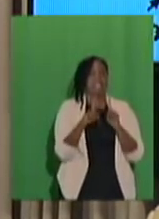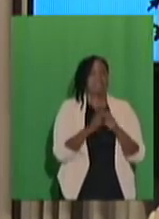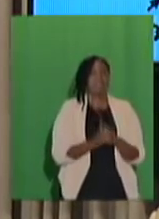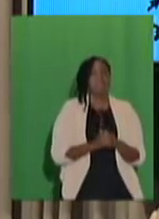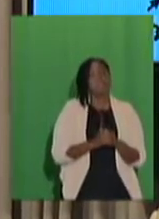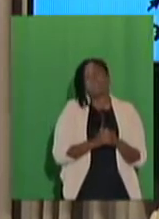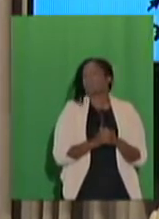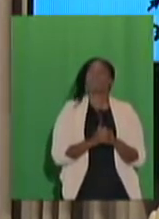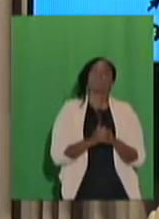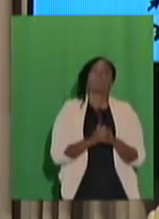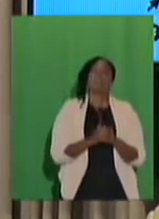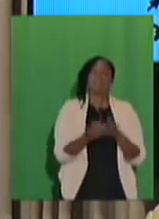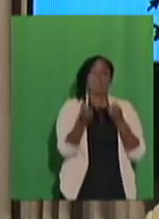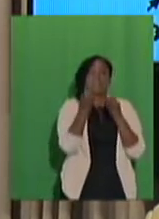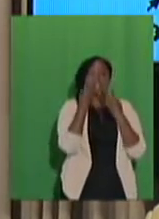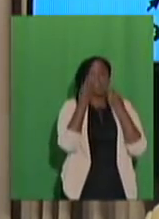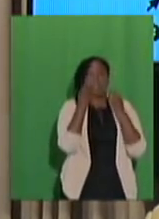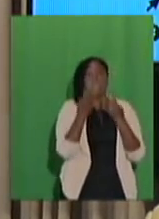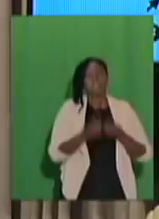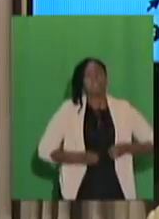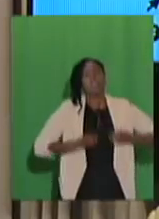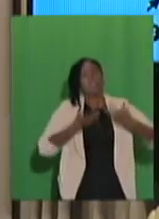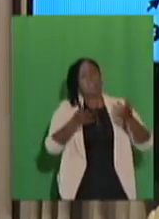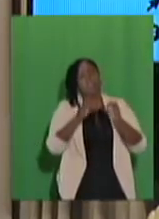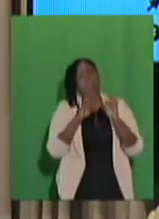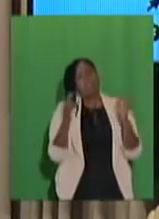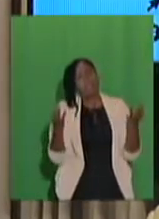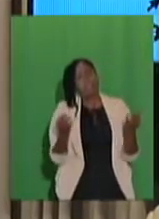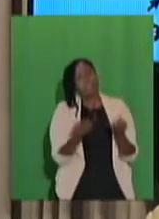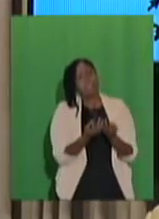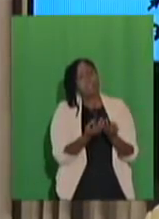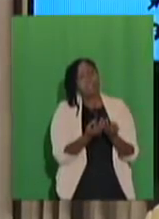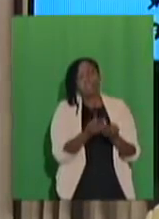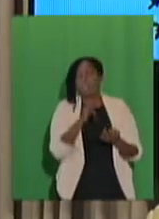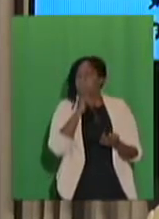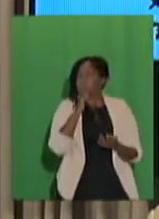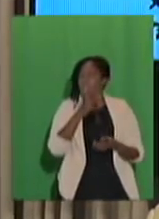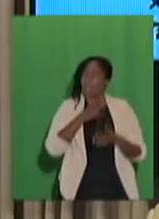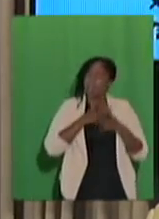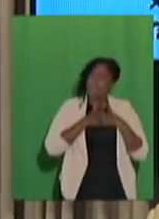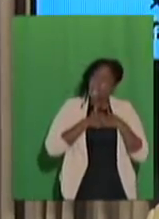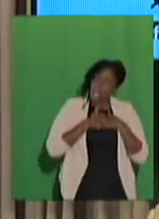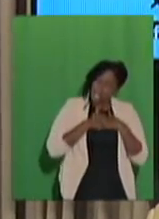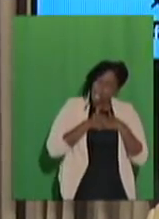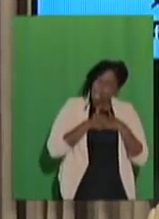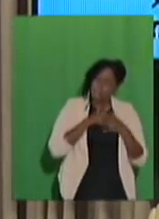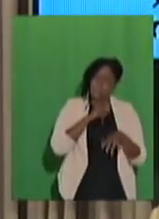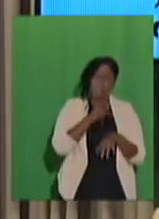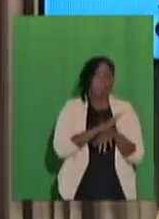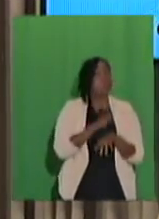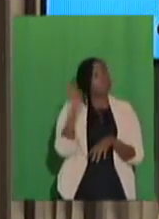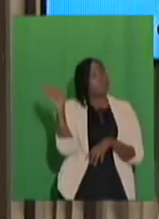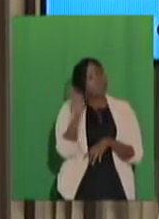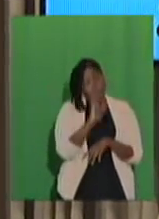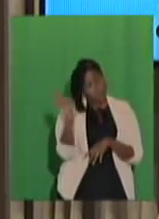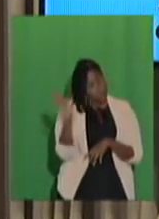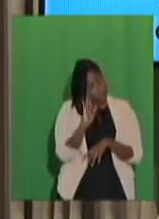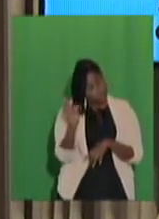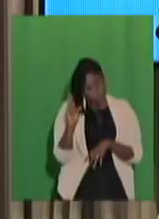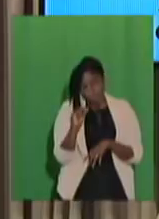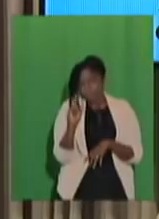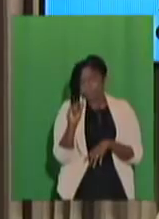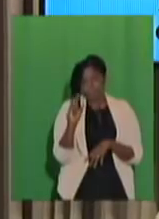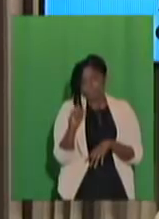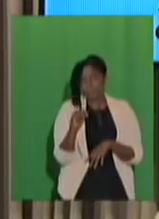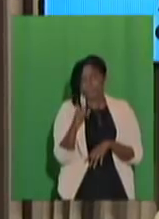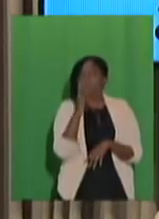Information to relatives is not under the domain of the Minister of Health. That will be the responsibility